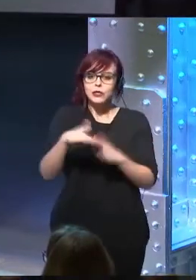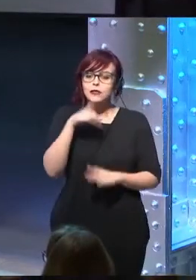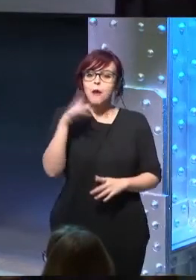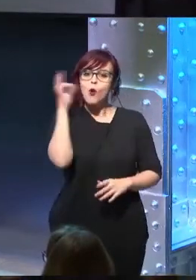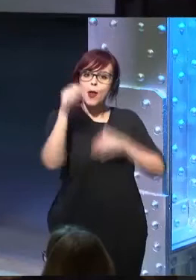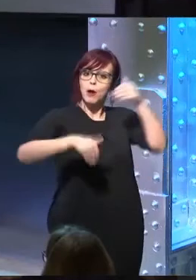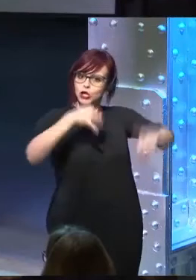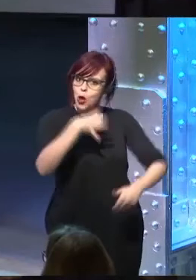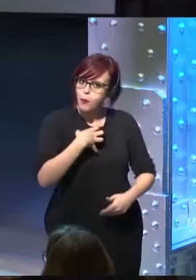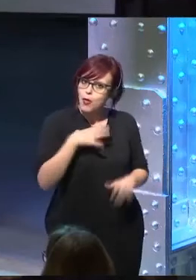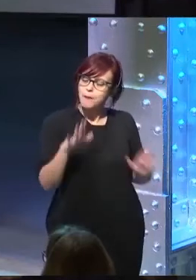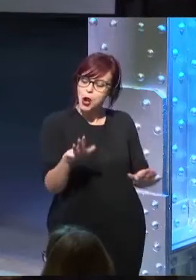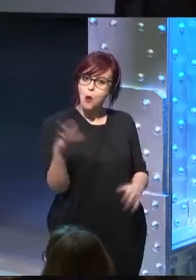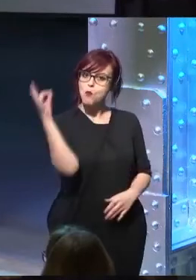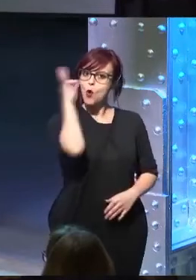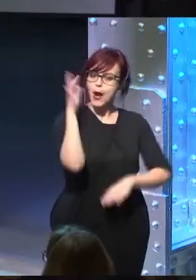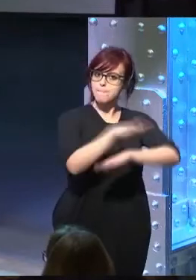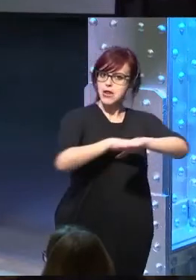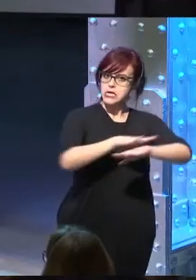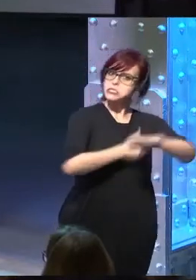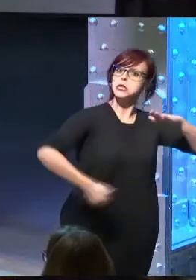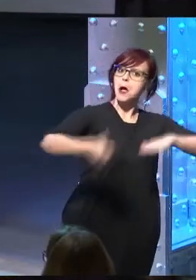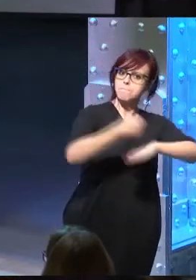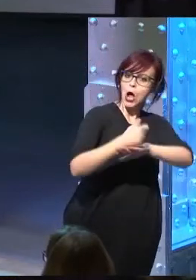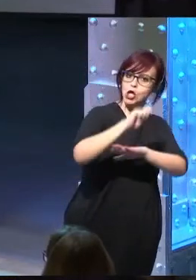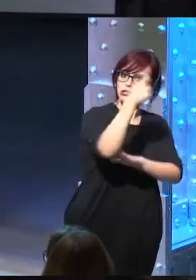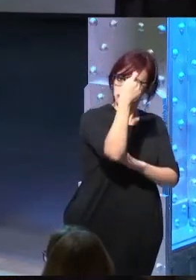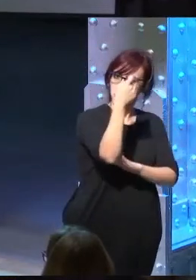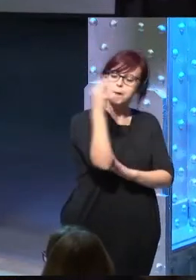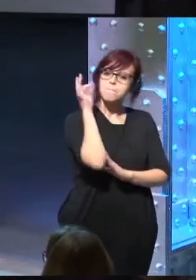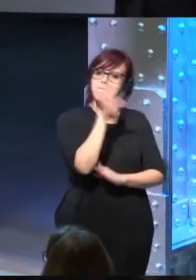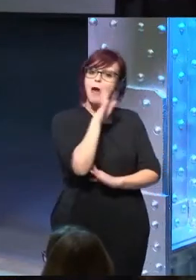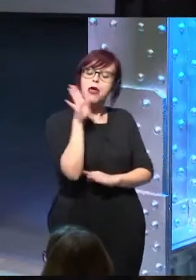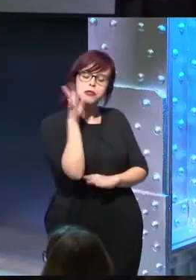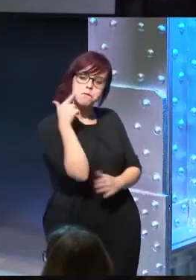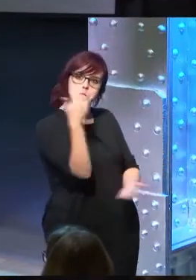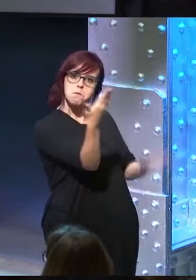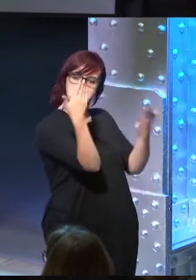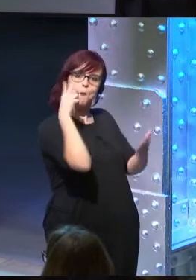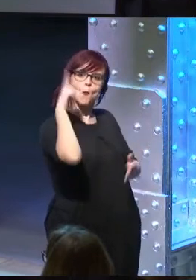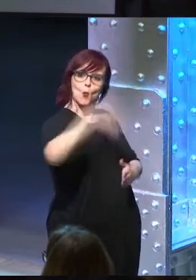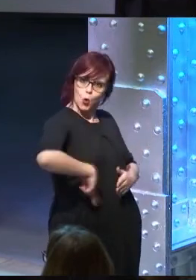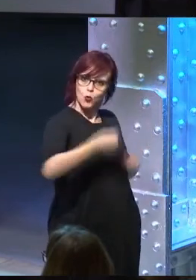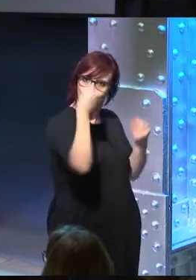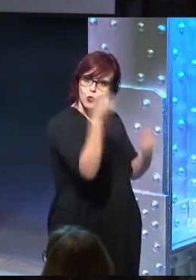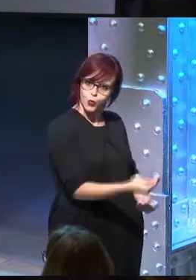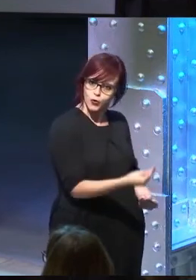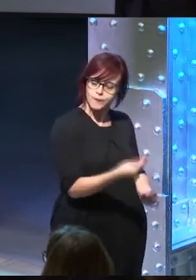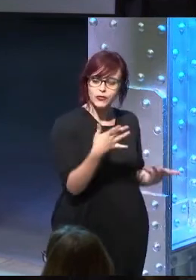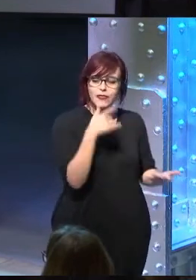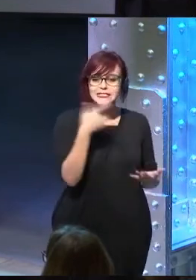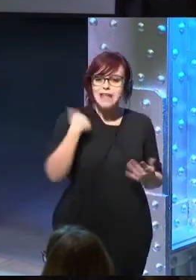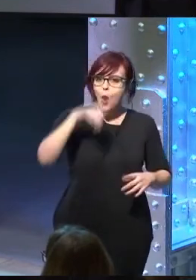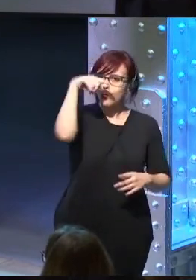In a sense, after thousands of years of Western culture, which asserted that women have